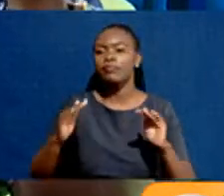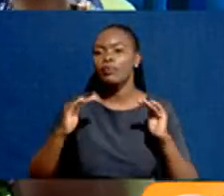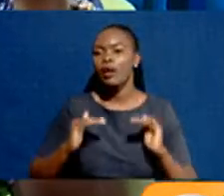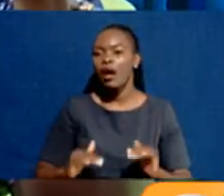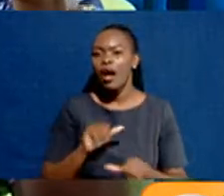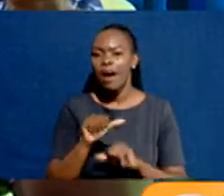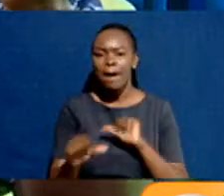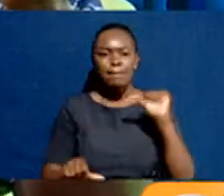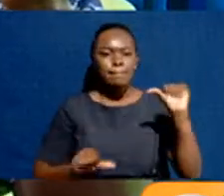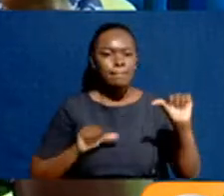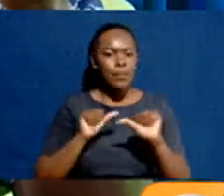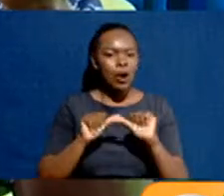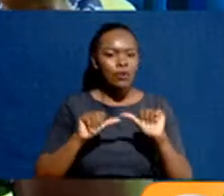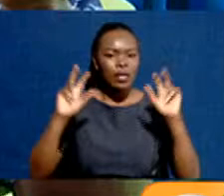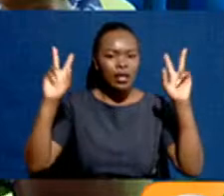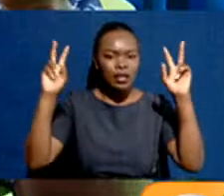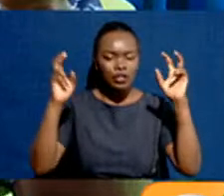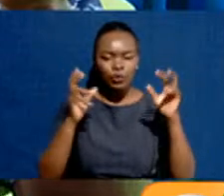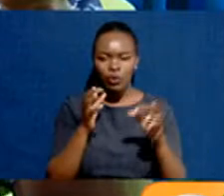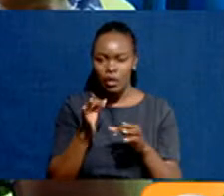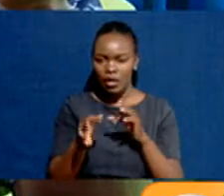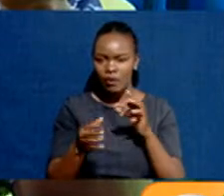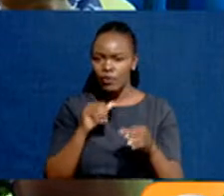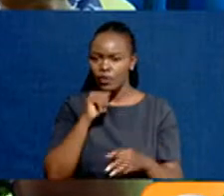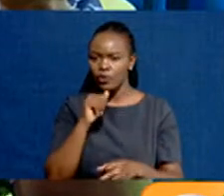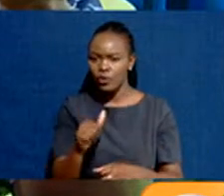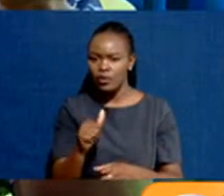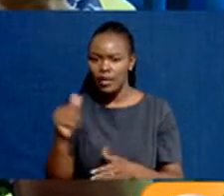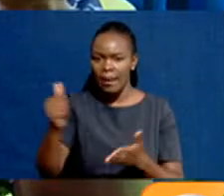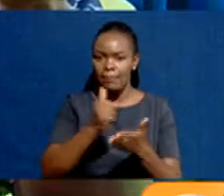that if we don't appoint the CSEs,